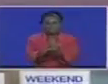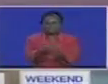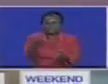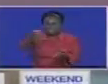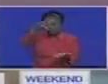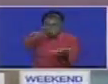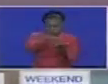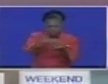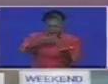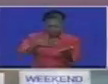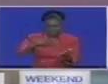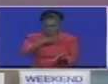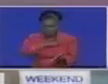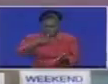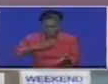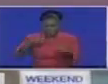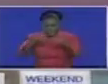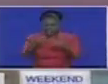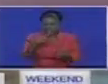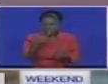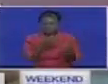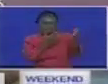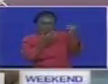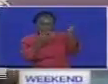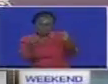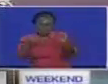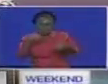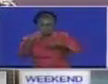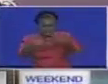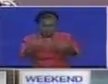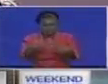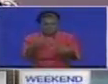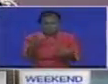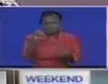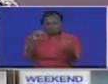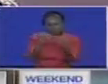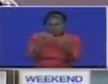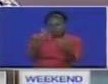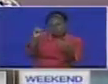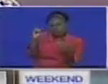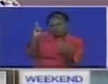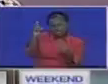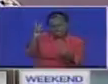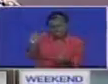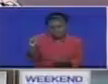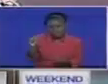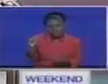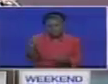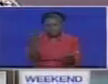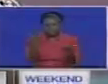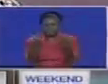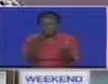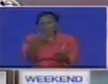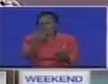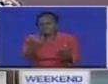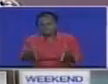as a board. But I want to say that we expect that we'll still go through this as ODM. We will come maybe in a better way.